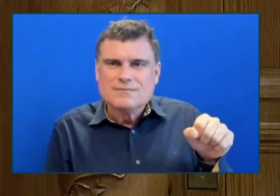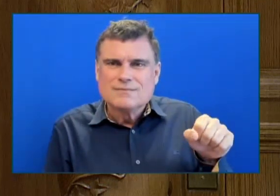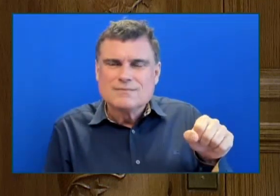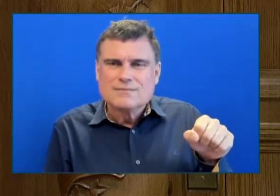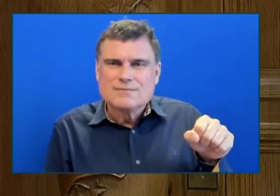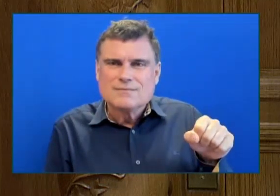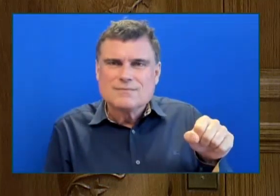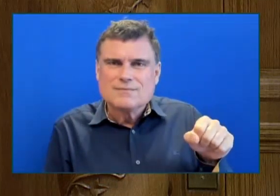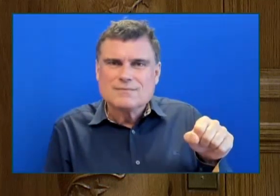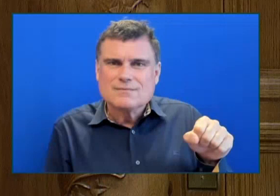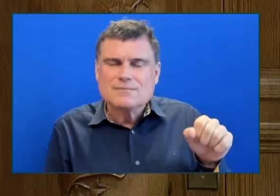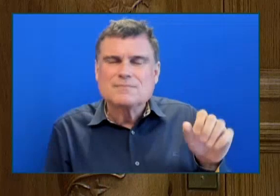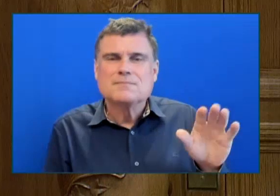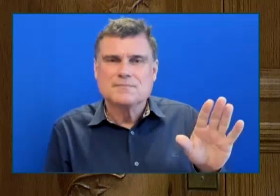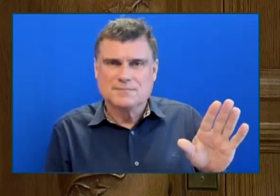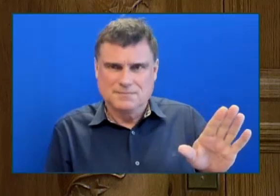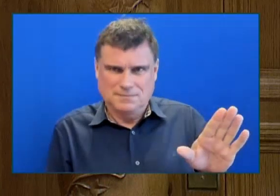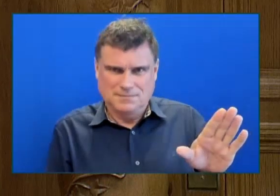Members,